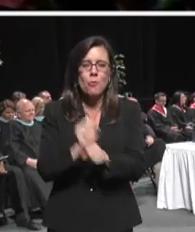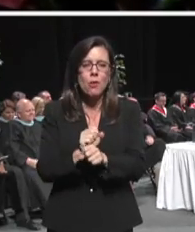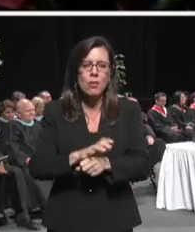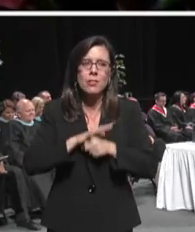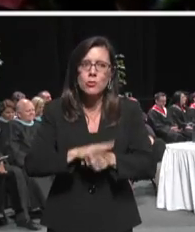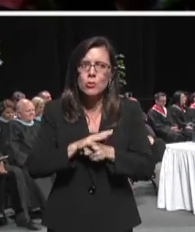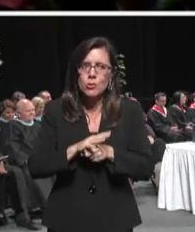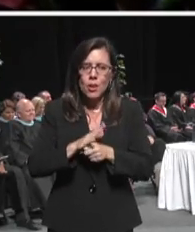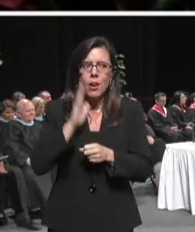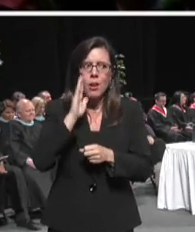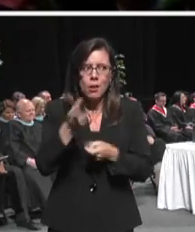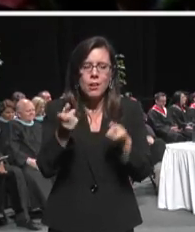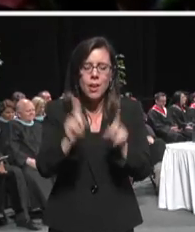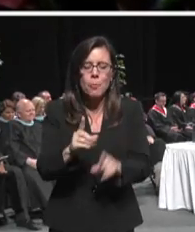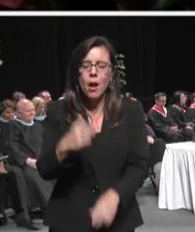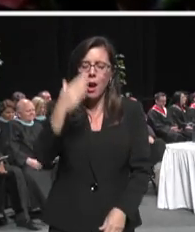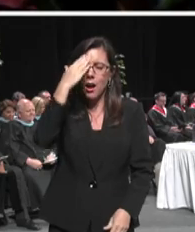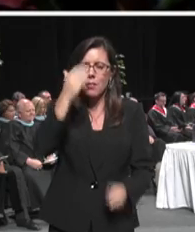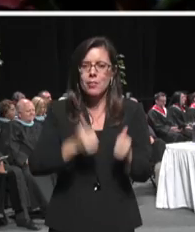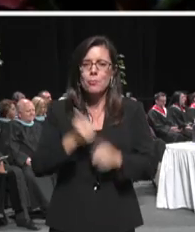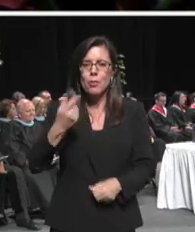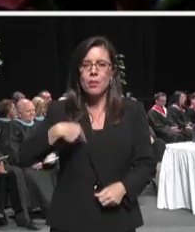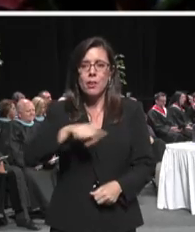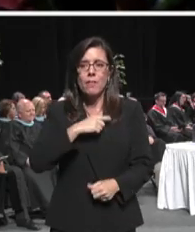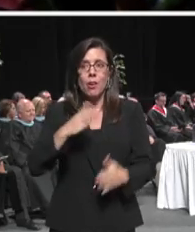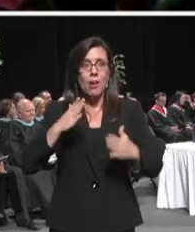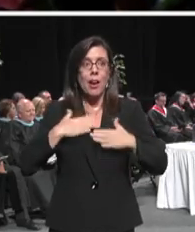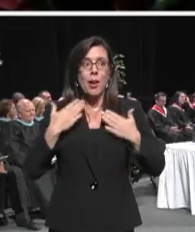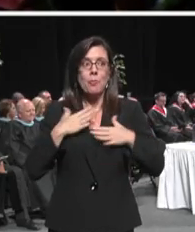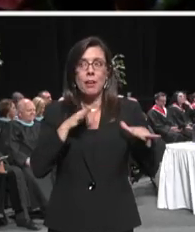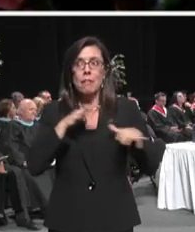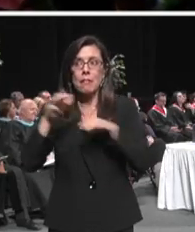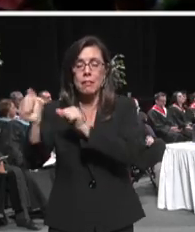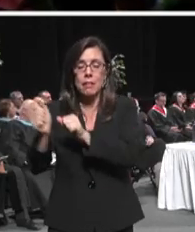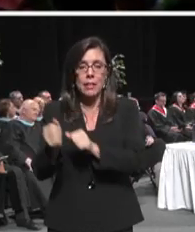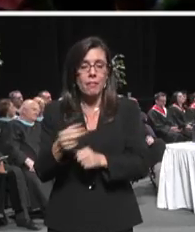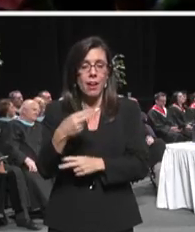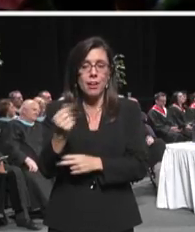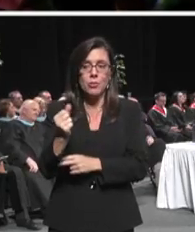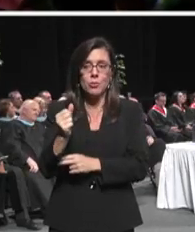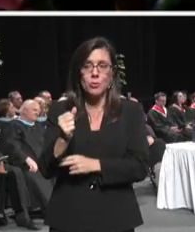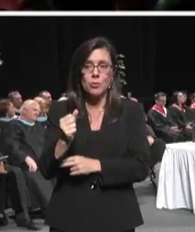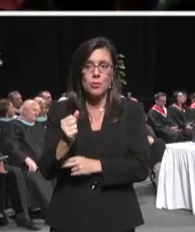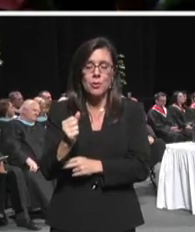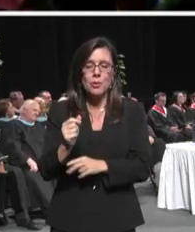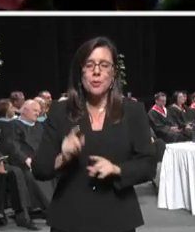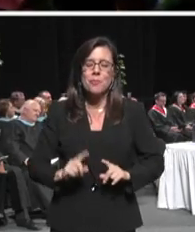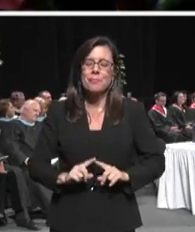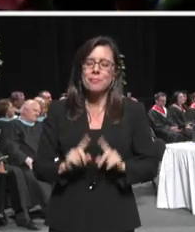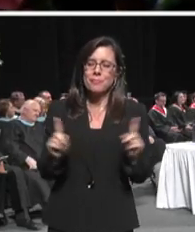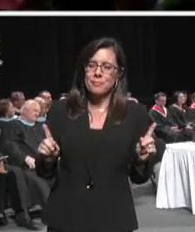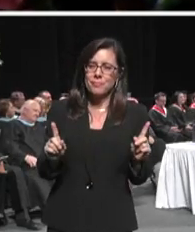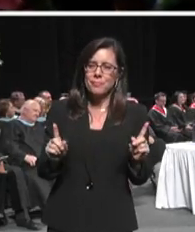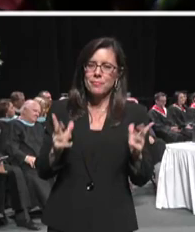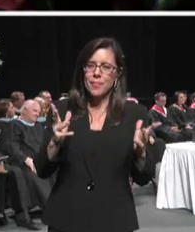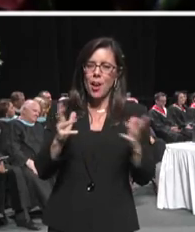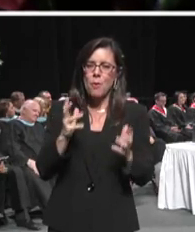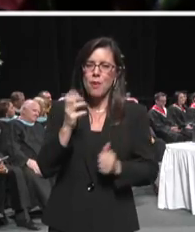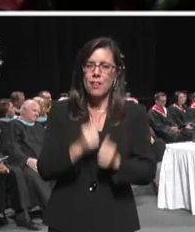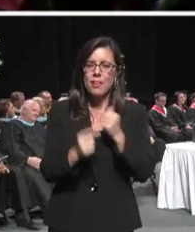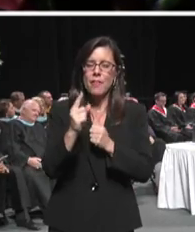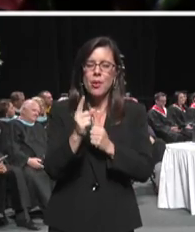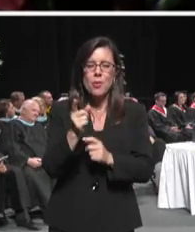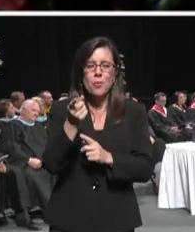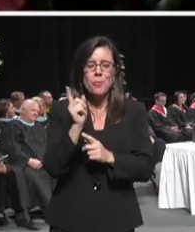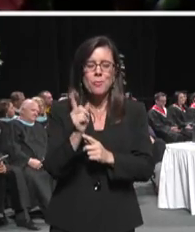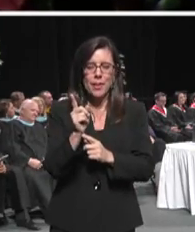us. And I know most of us are happy to leave high school behind. However, I would like everybody to